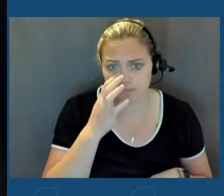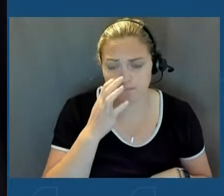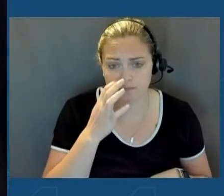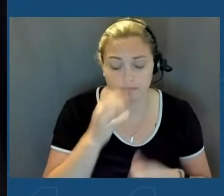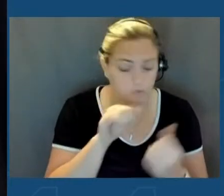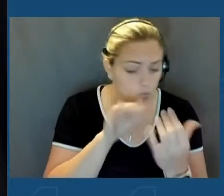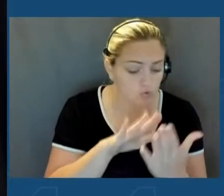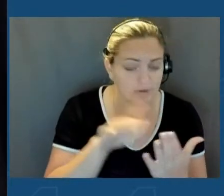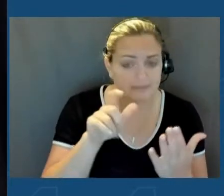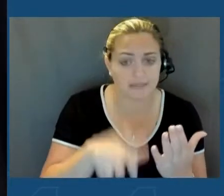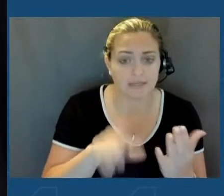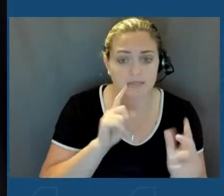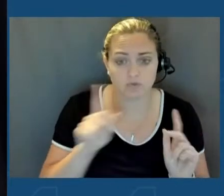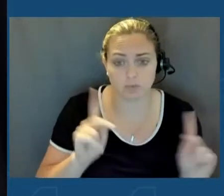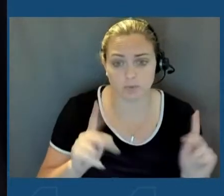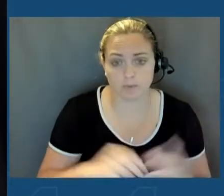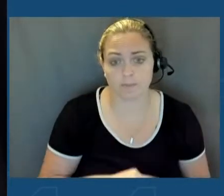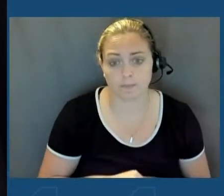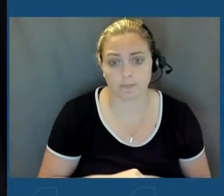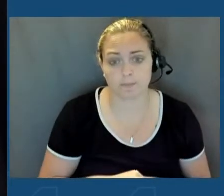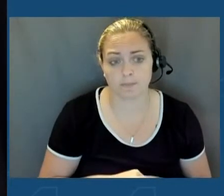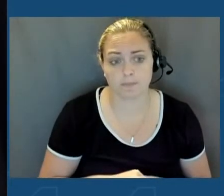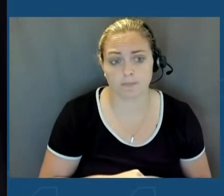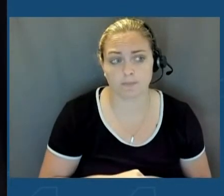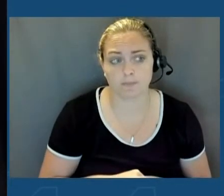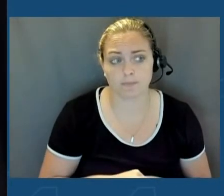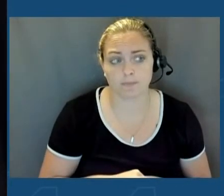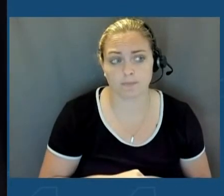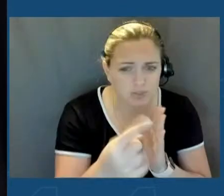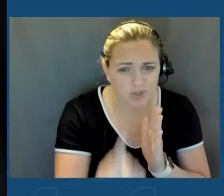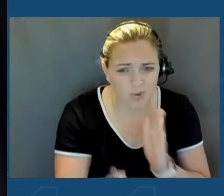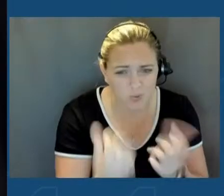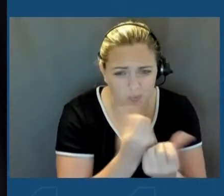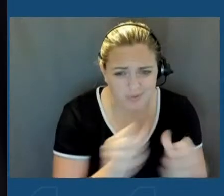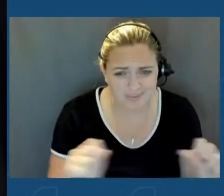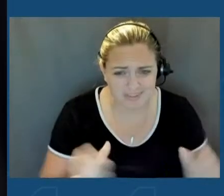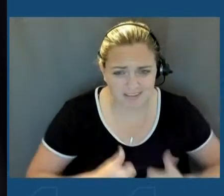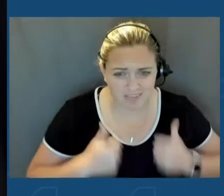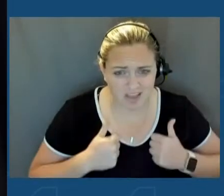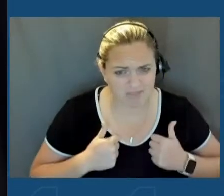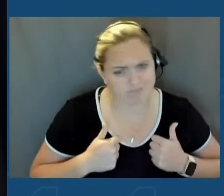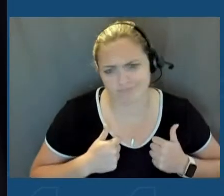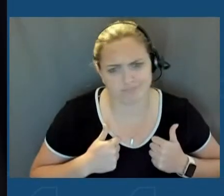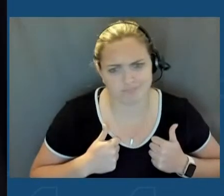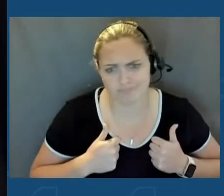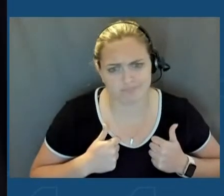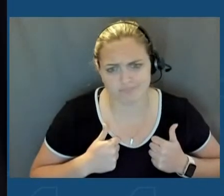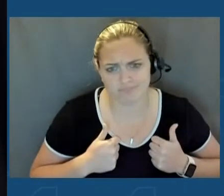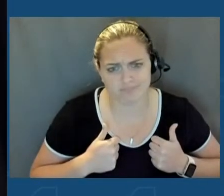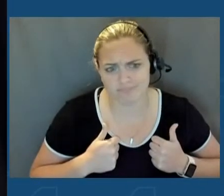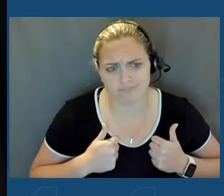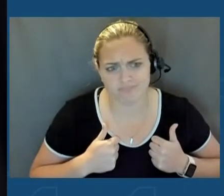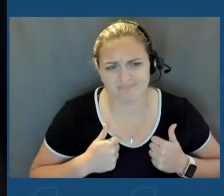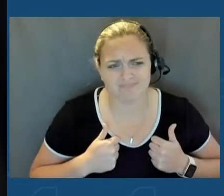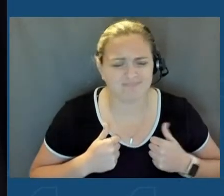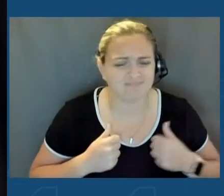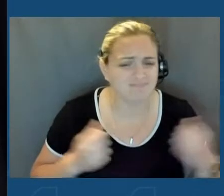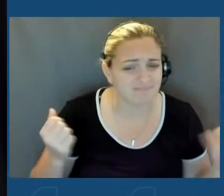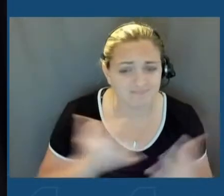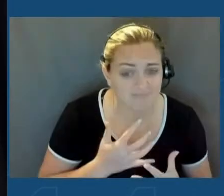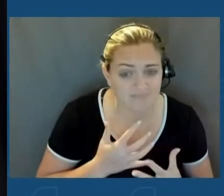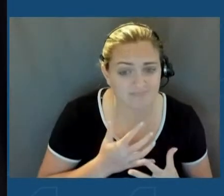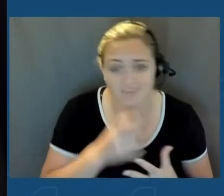the needs of people. Prayers alone won't save lives from gun violence, Bishop. And cowardlessness is not a